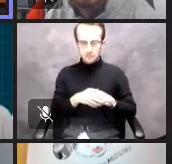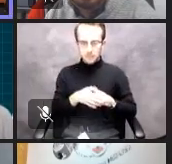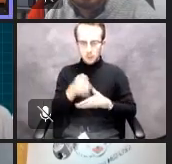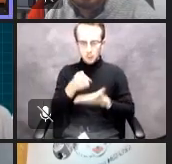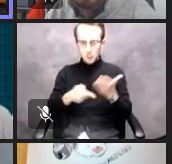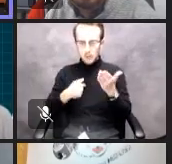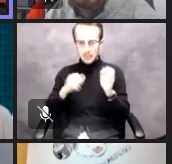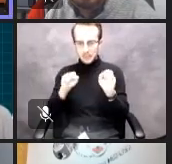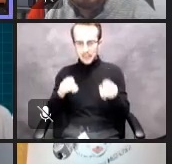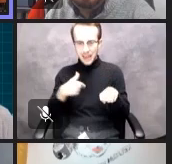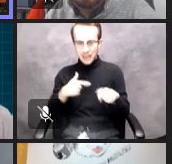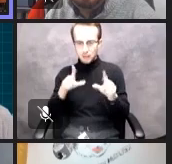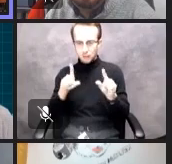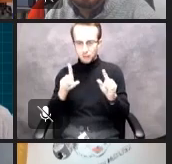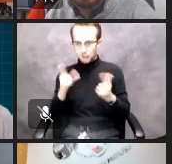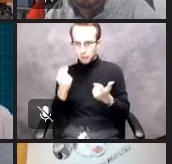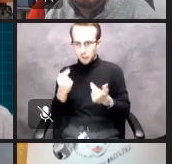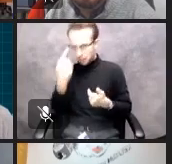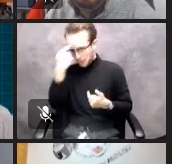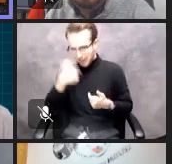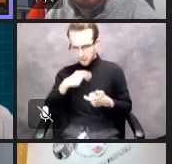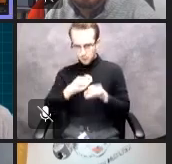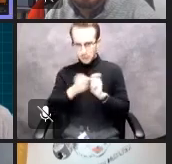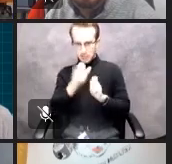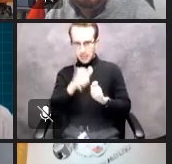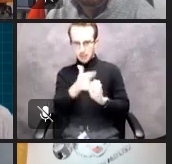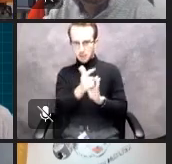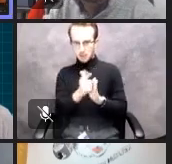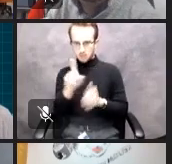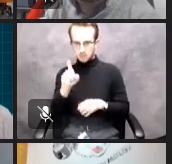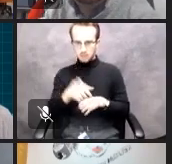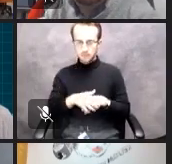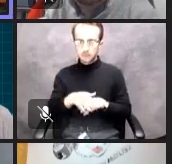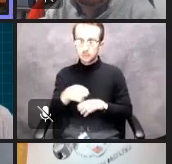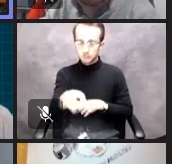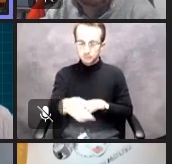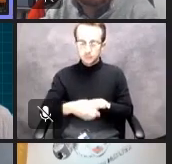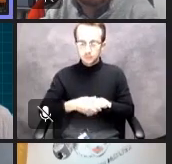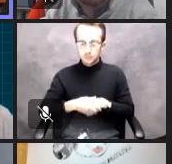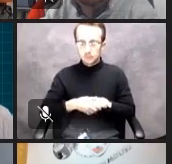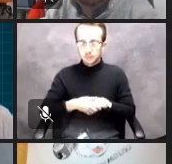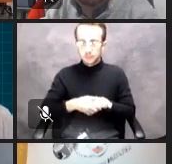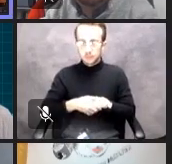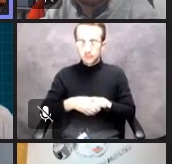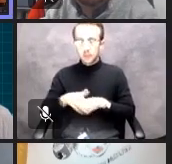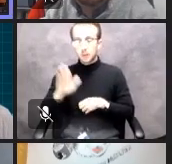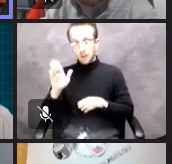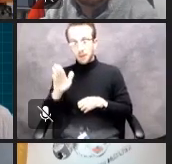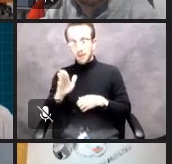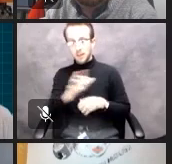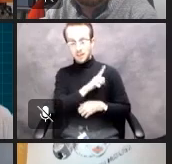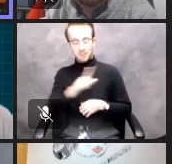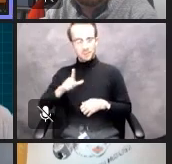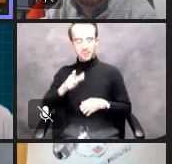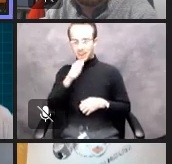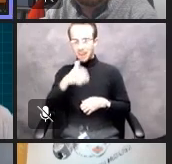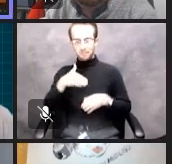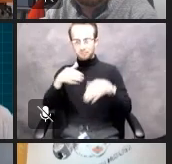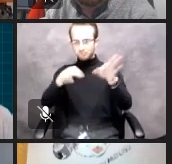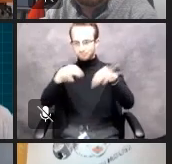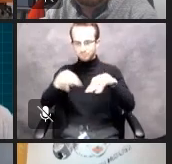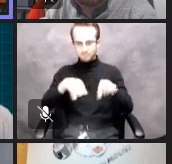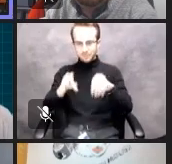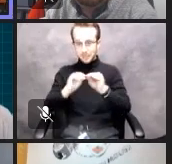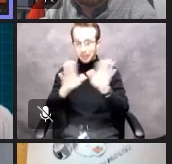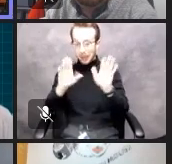do what I need to do to get that changed? Yeah. Well, the legislature didn't give a clear reason as to why they do it. I can give you my